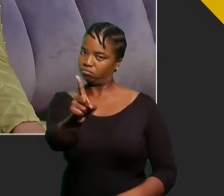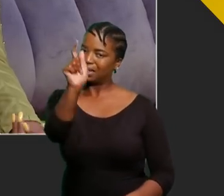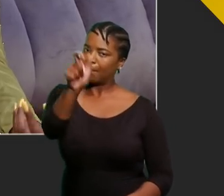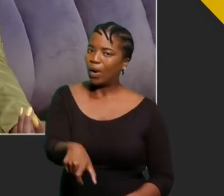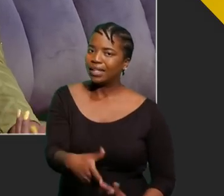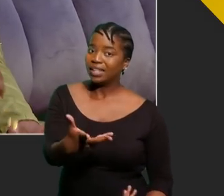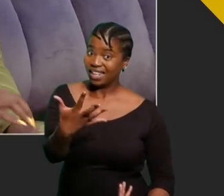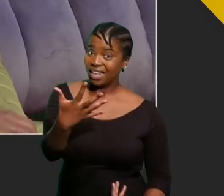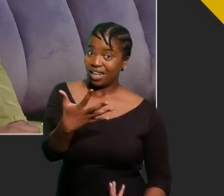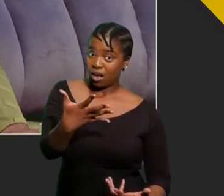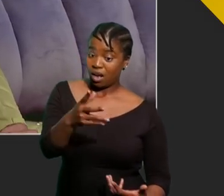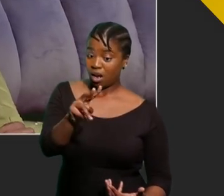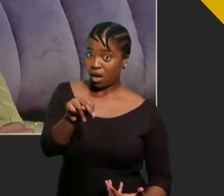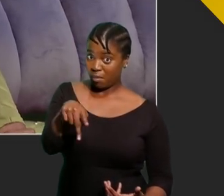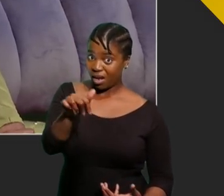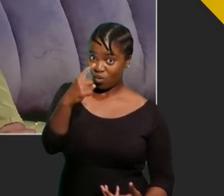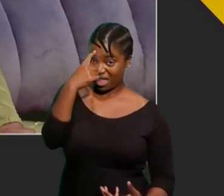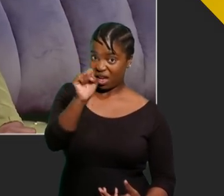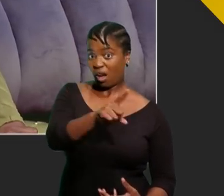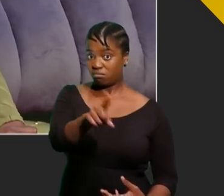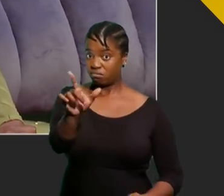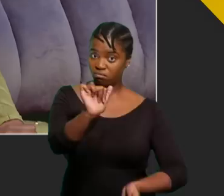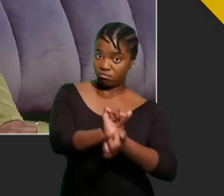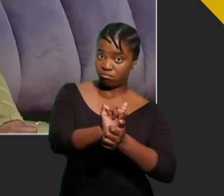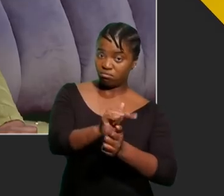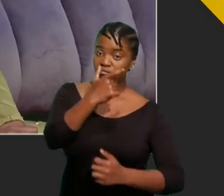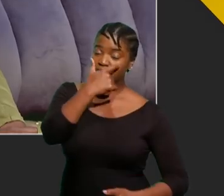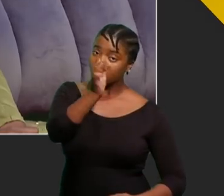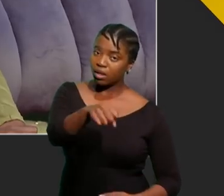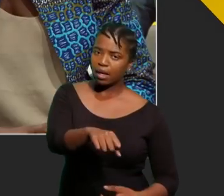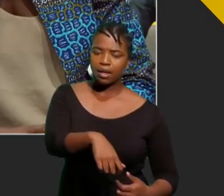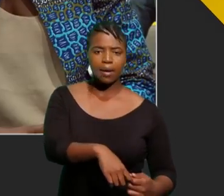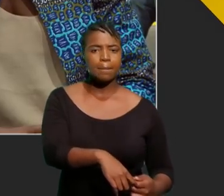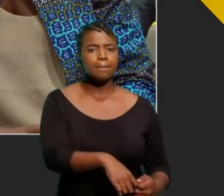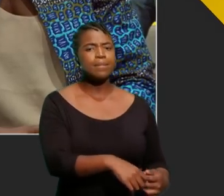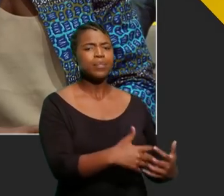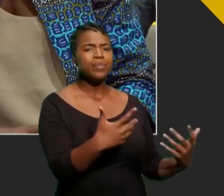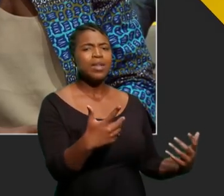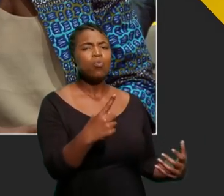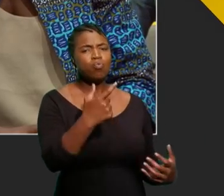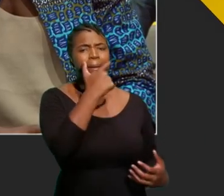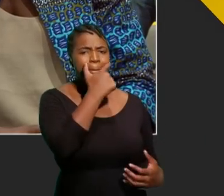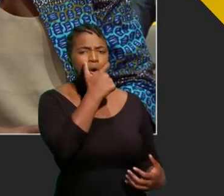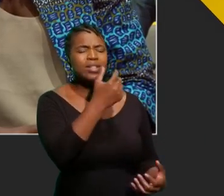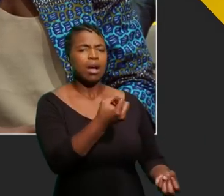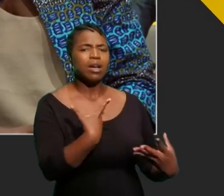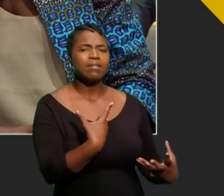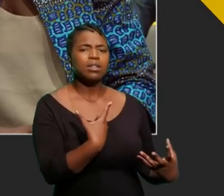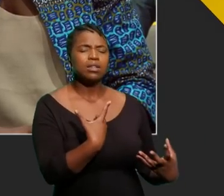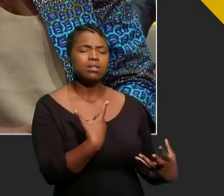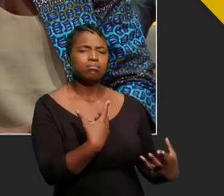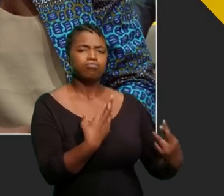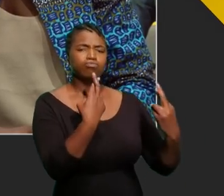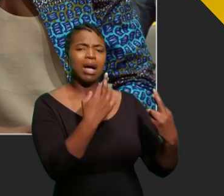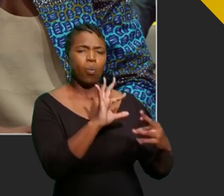If they're going to be prosecuting our president, are you still feeling confident? Yes, he's given us as South Africans his word that